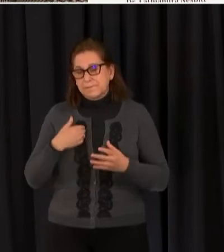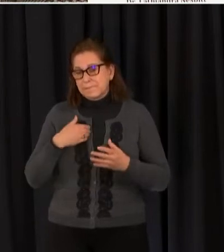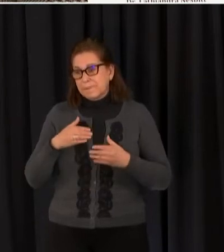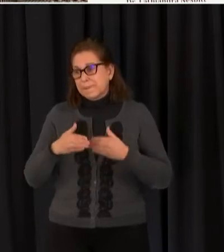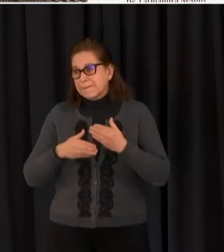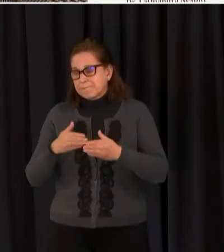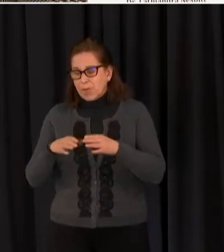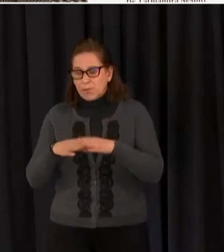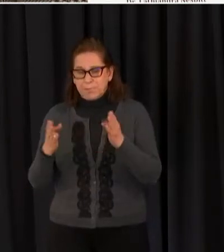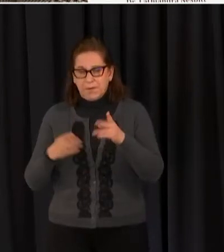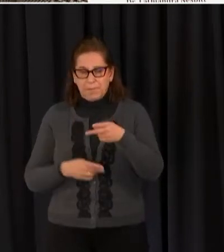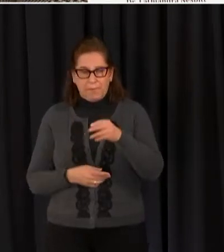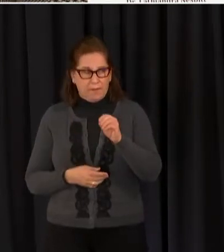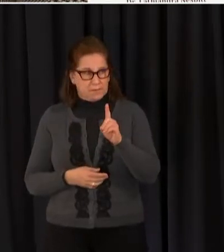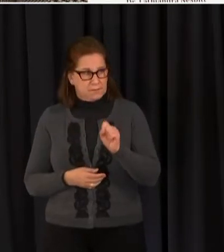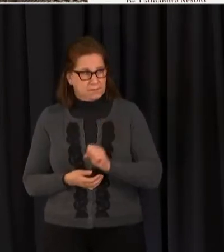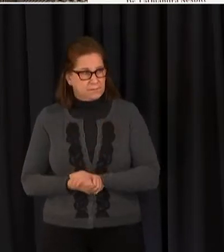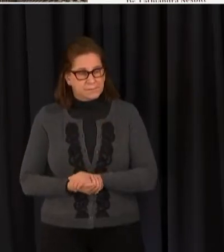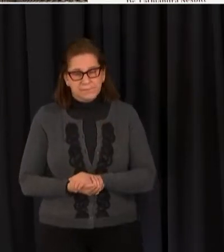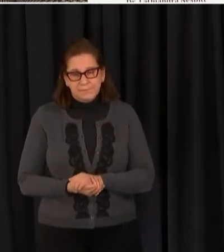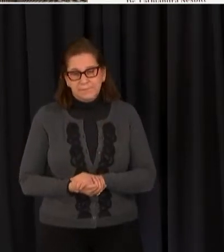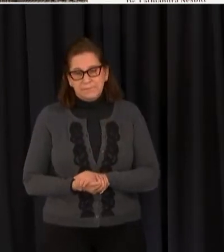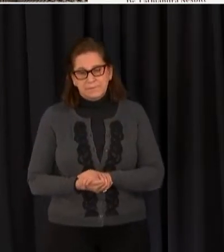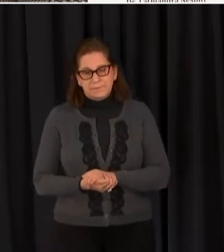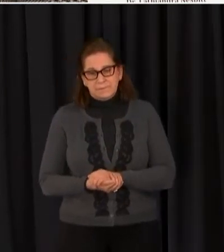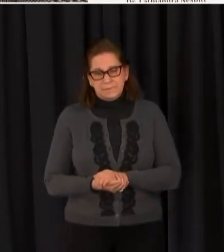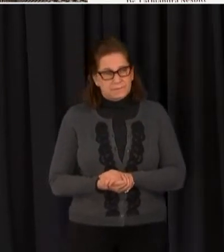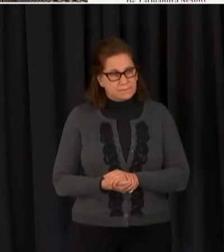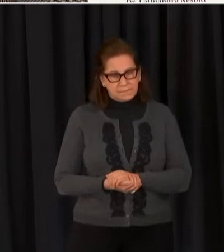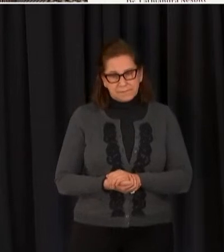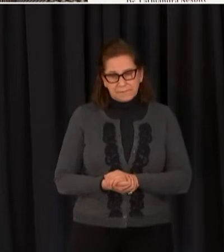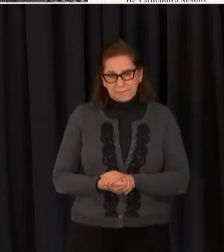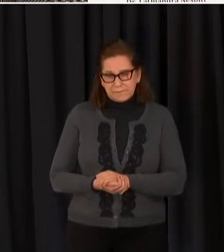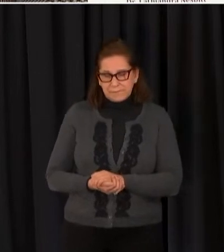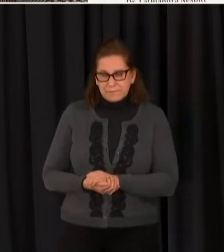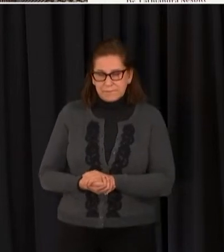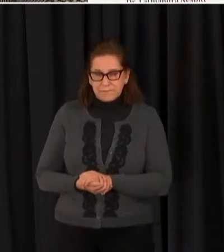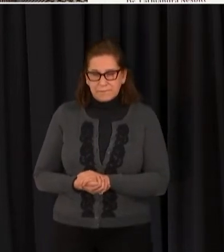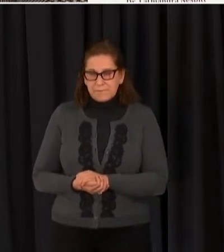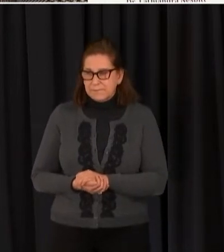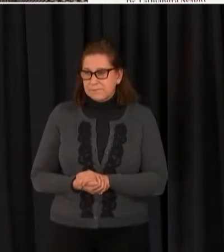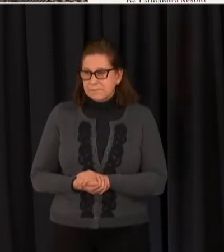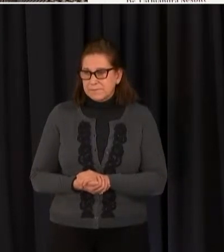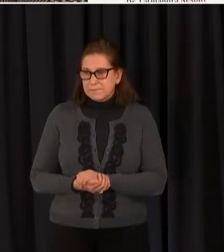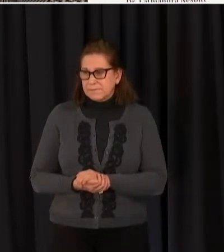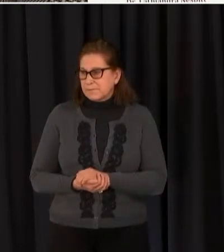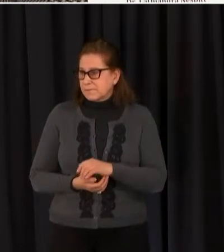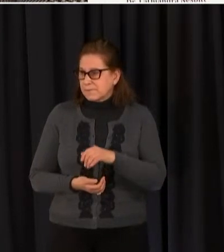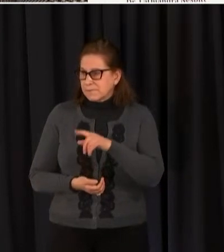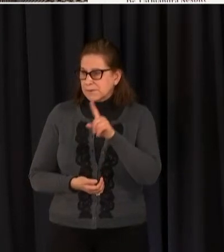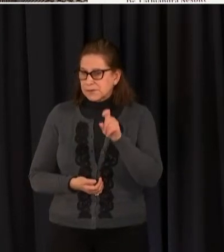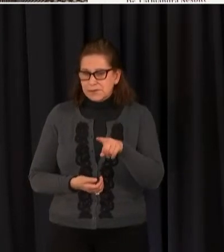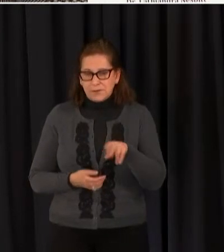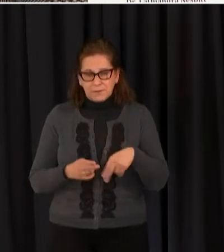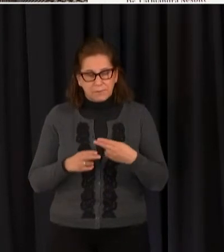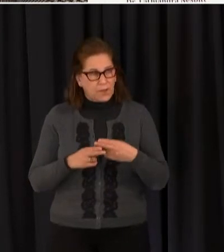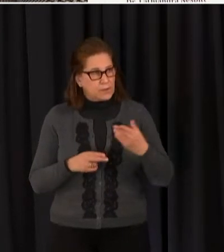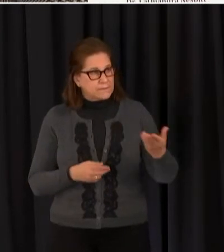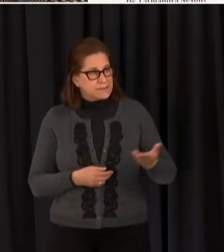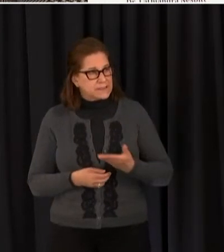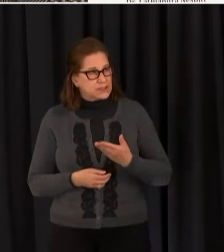they may occur. Understood. And then another question about the snapshot of invitations. It looks